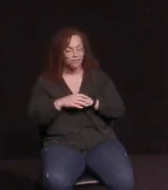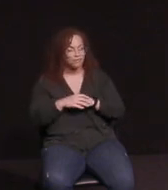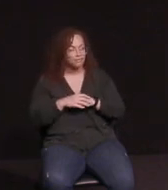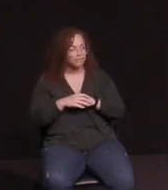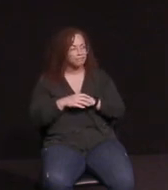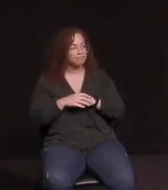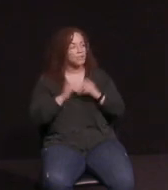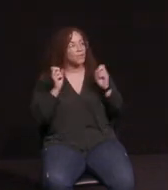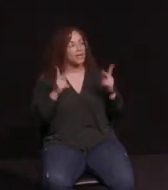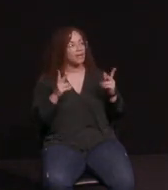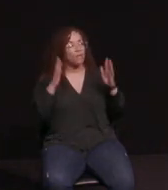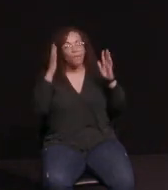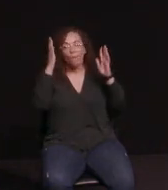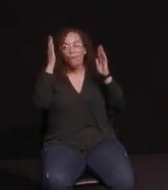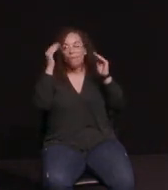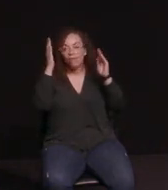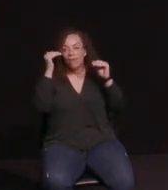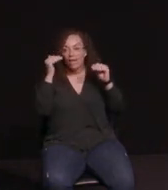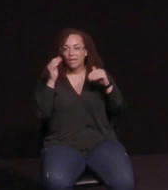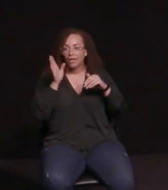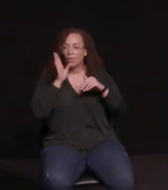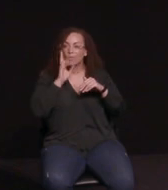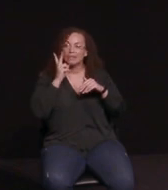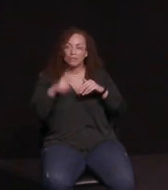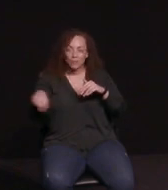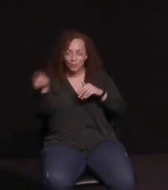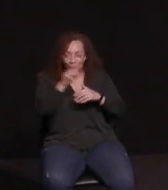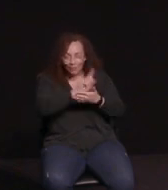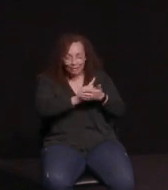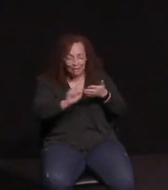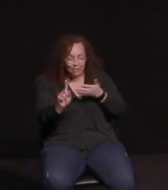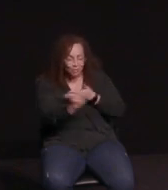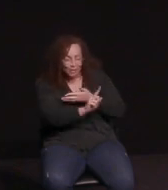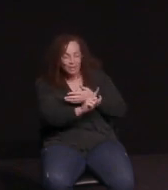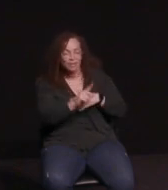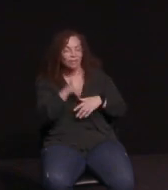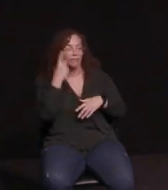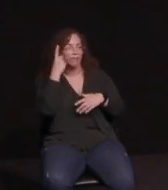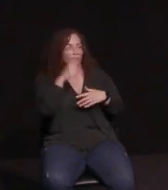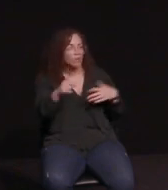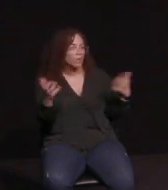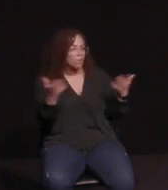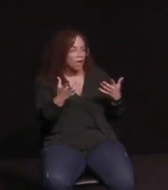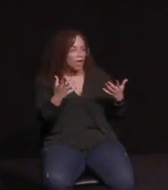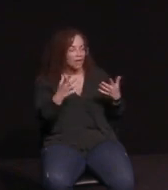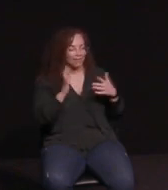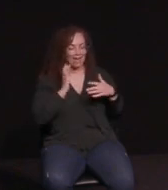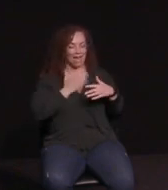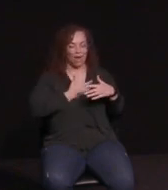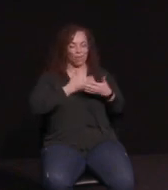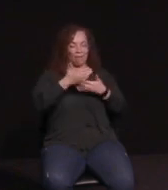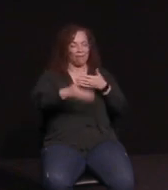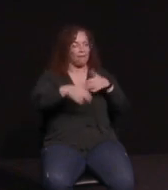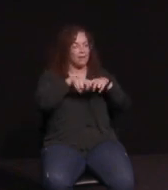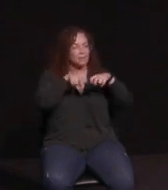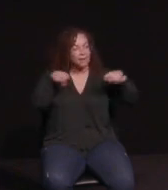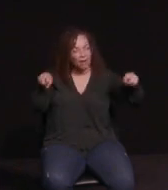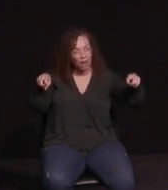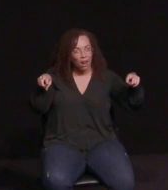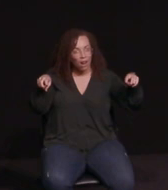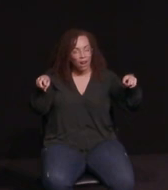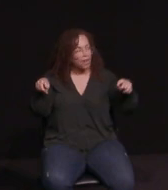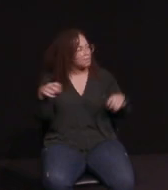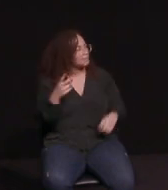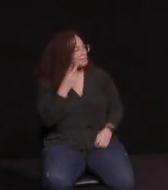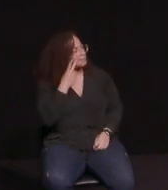All right, hopefully we'll see you all next week for our panel. Let's see if I